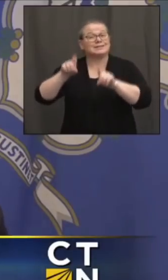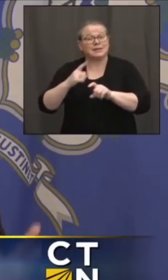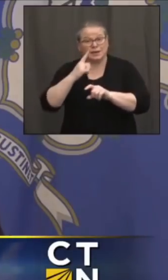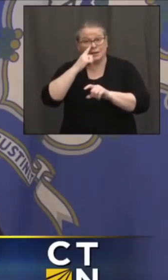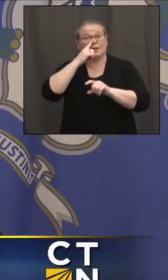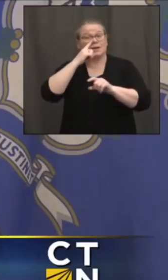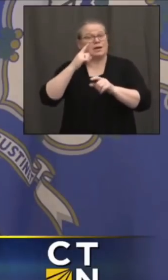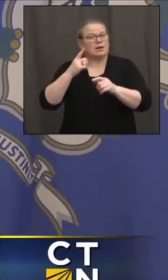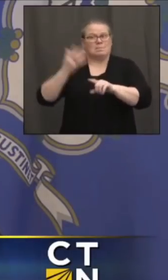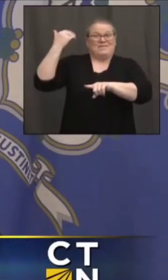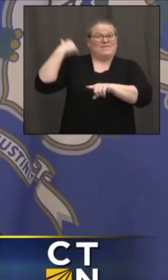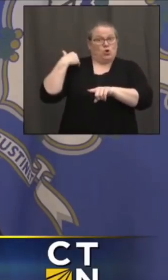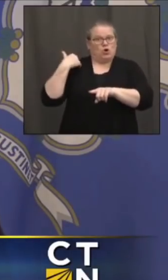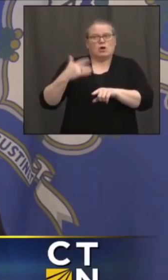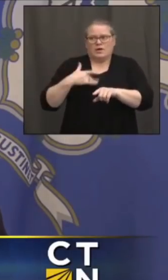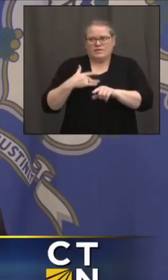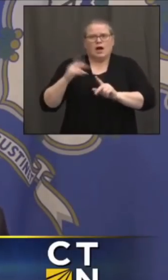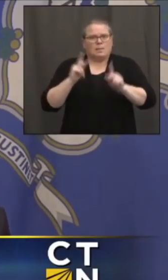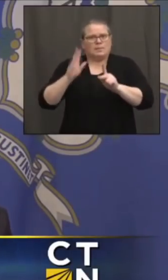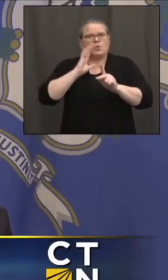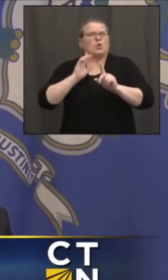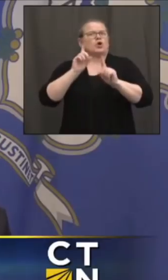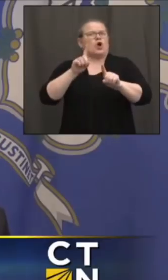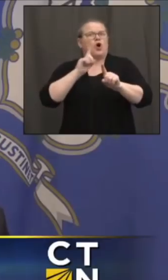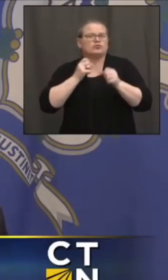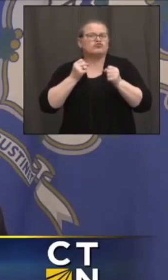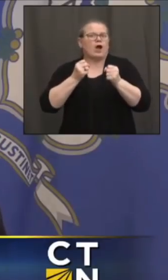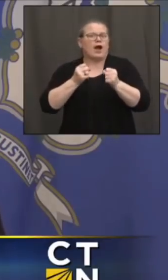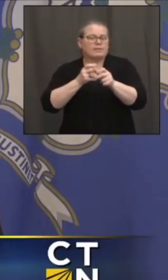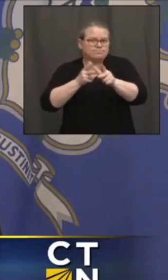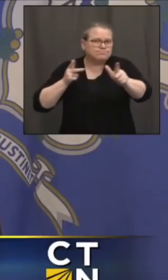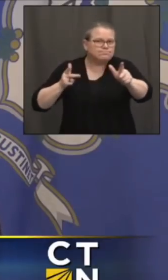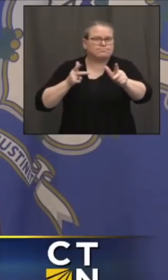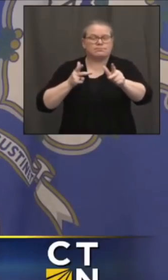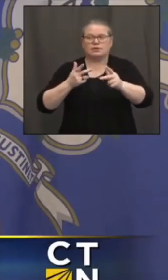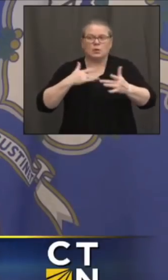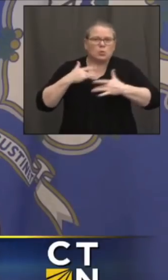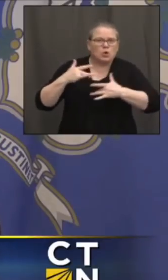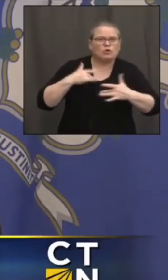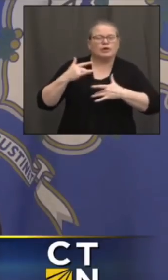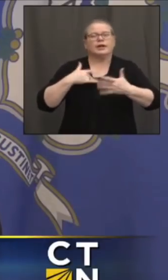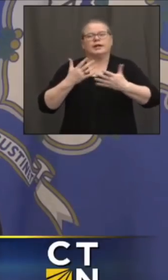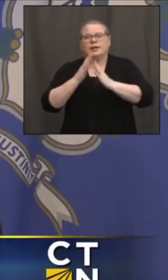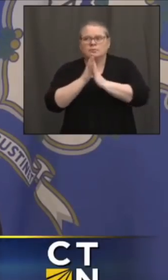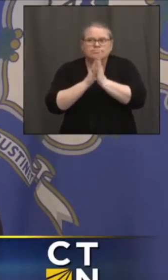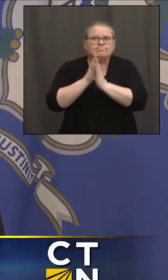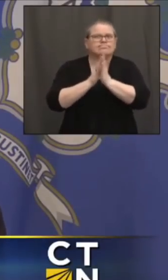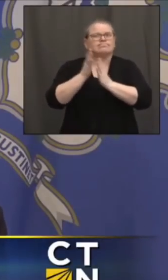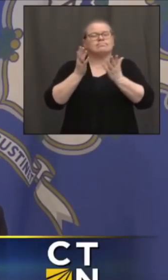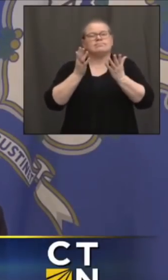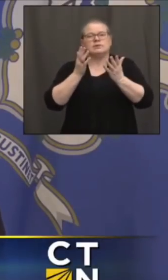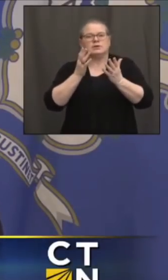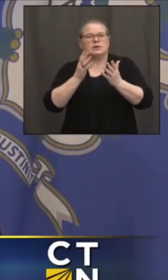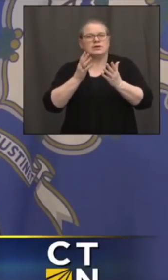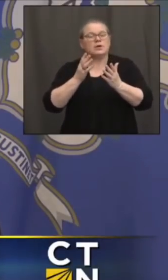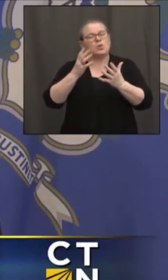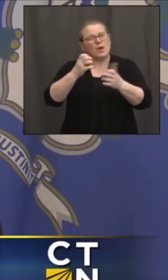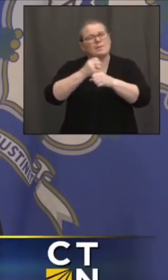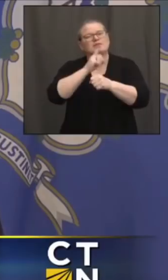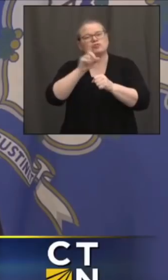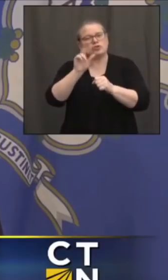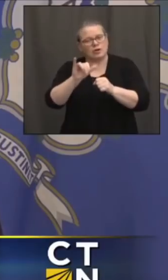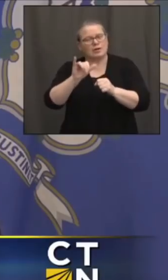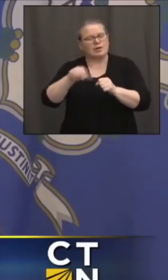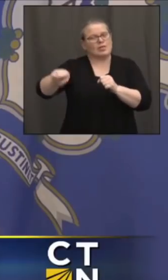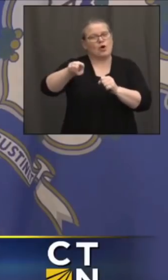drive-through testing, were very enthusiastic about it, often the worried well. We want to make sure that those who are more hesitant